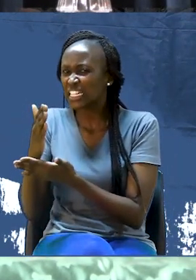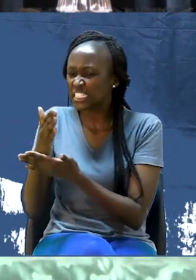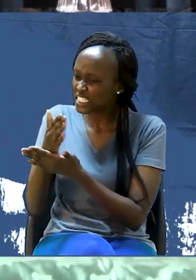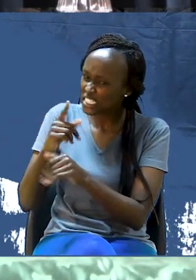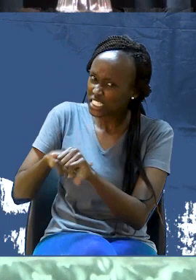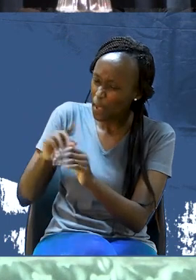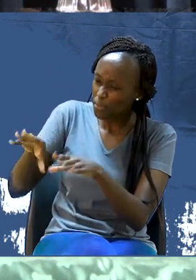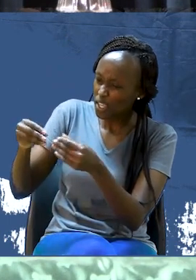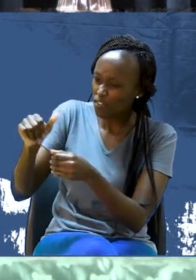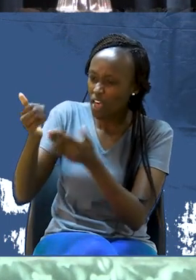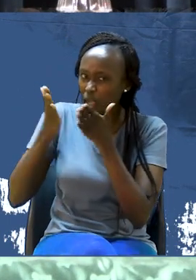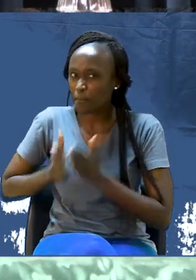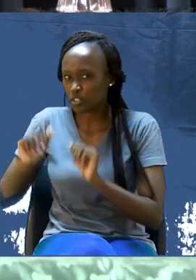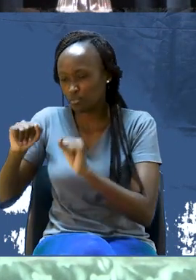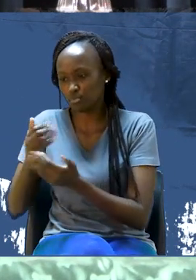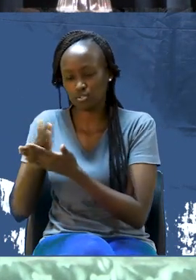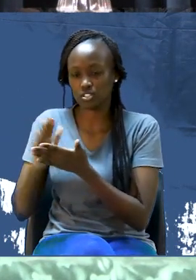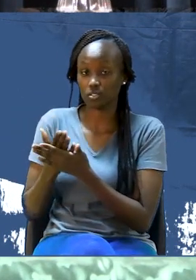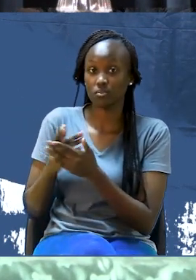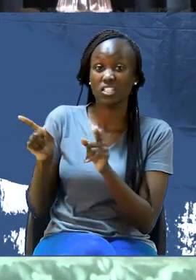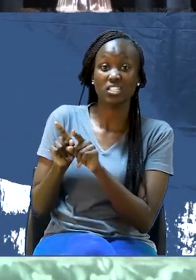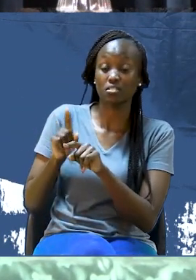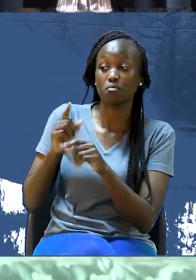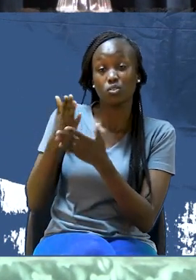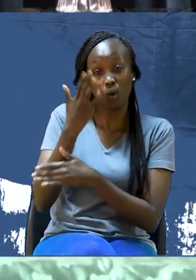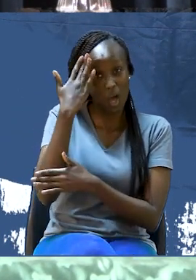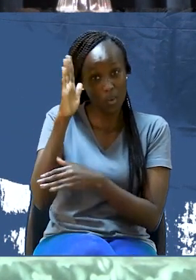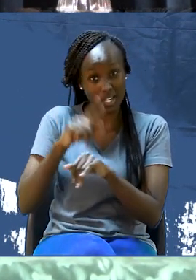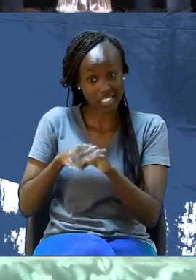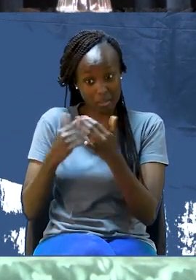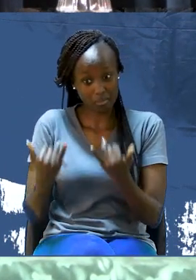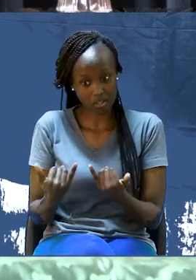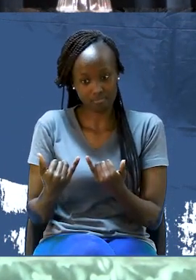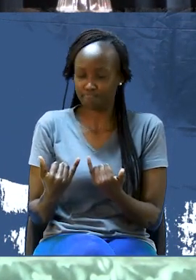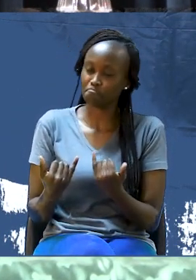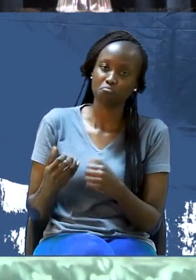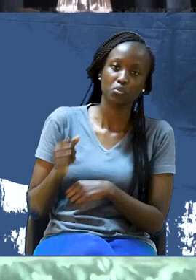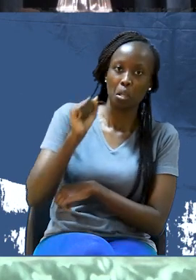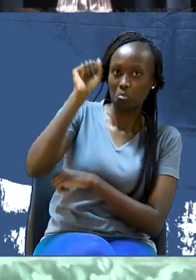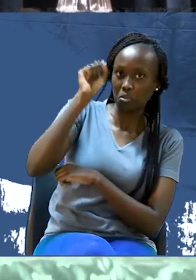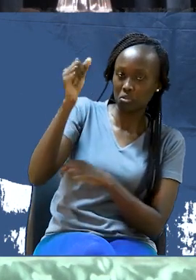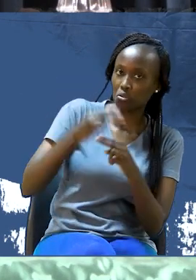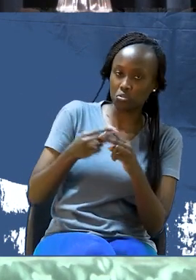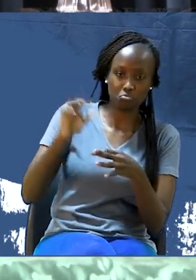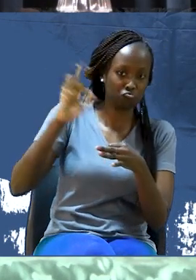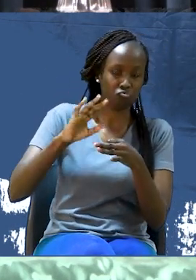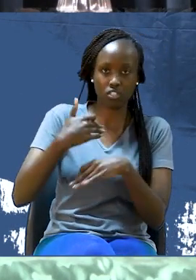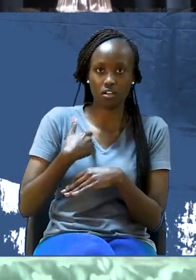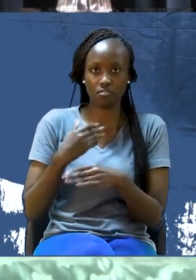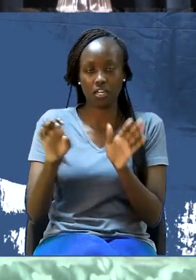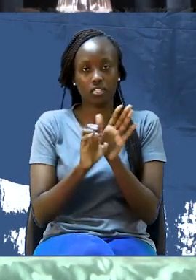unnecessary arguments as we get into the heated political season. Sometimes, you are studying God's word and you're studying how